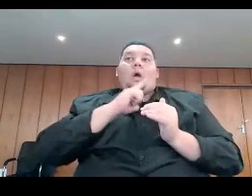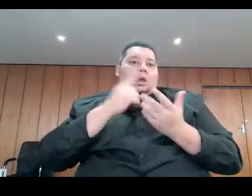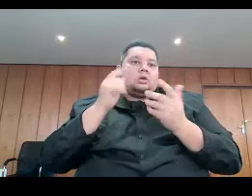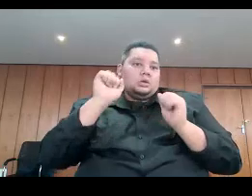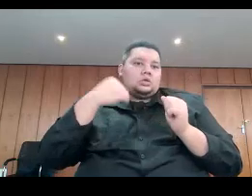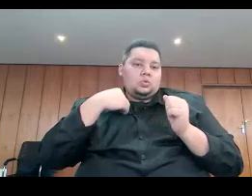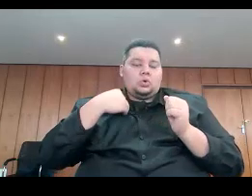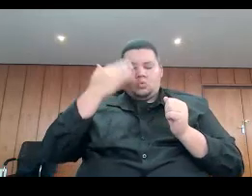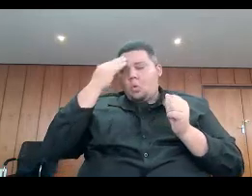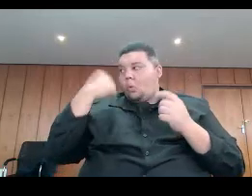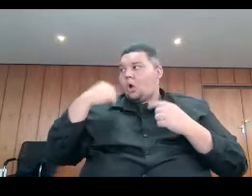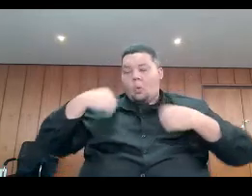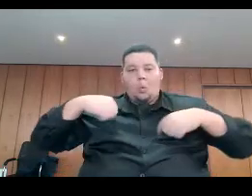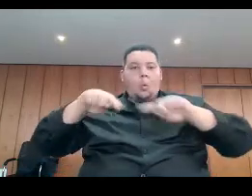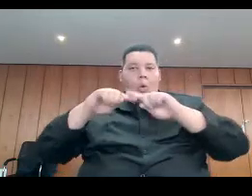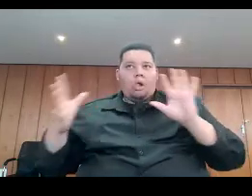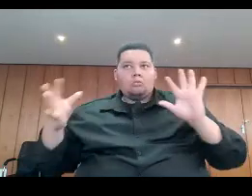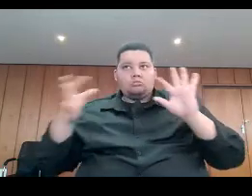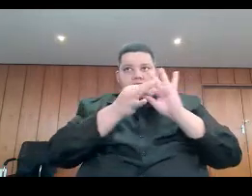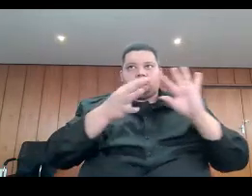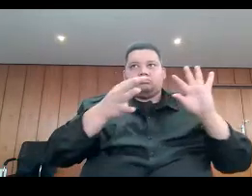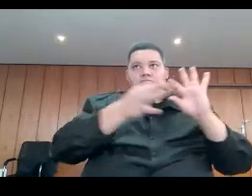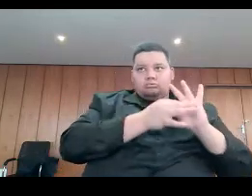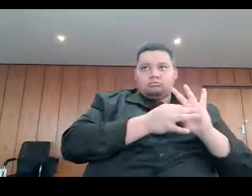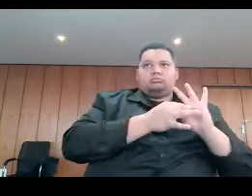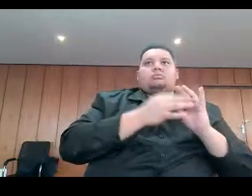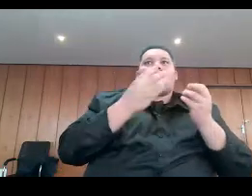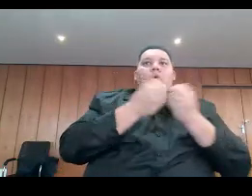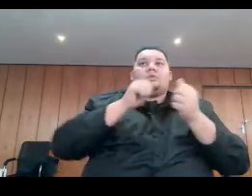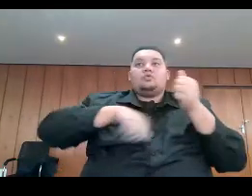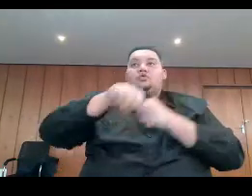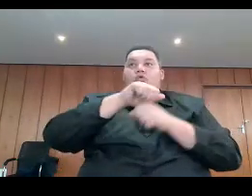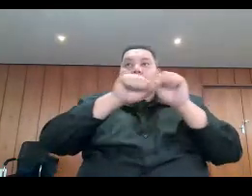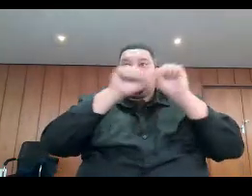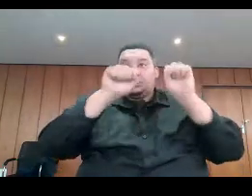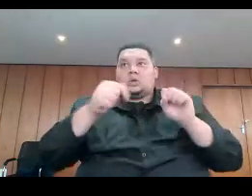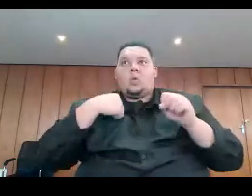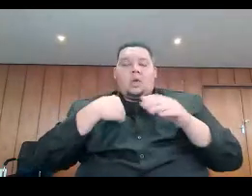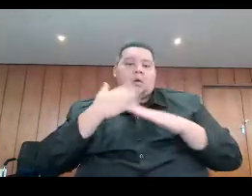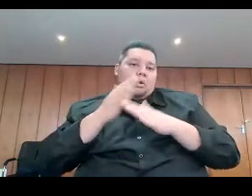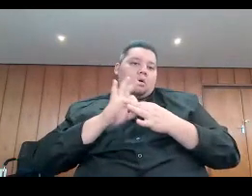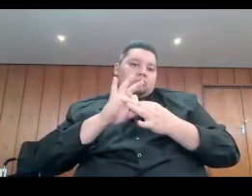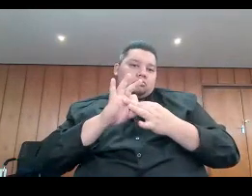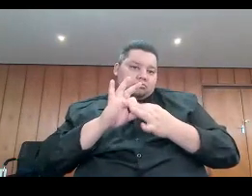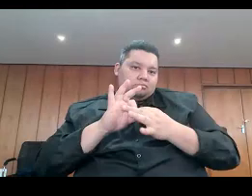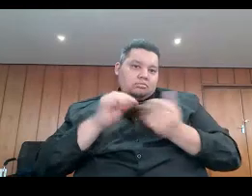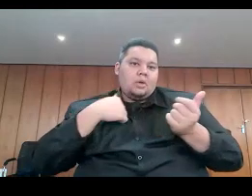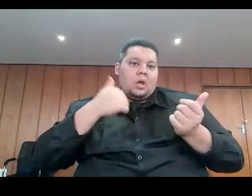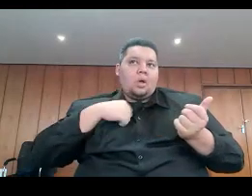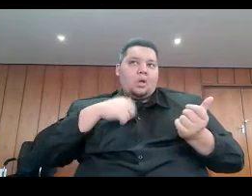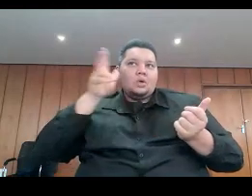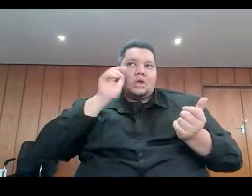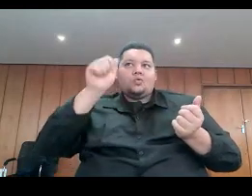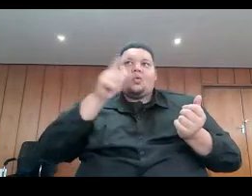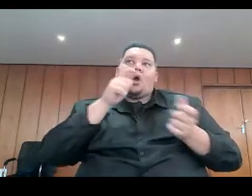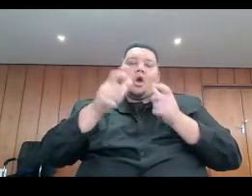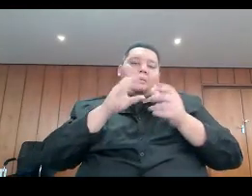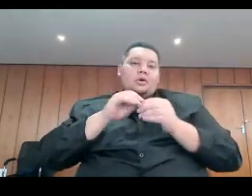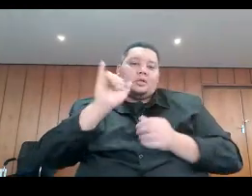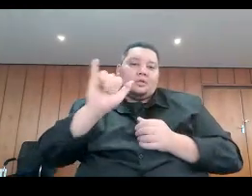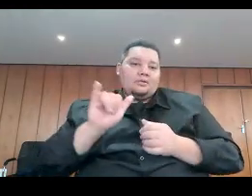are interconnected with the same social system that we work in. I'd like to hear your comments about that,